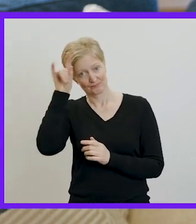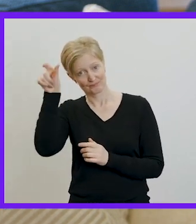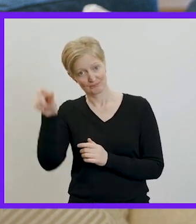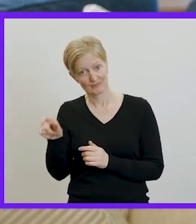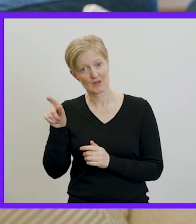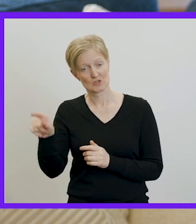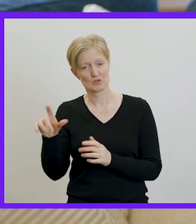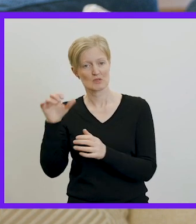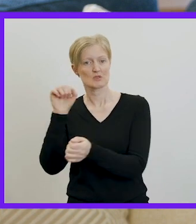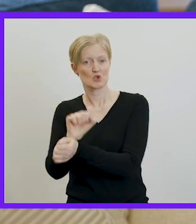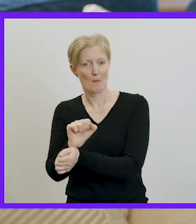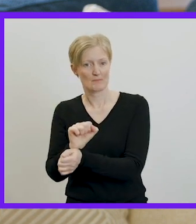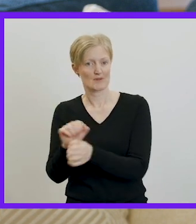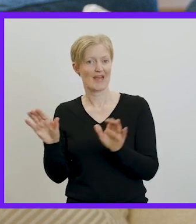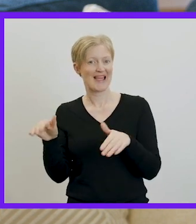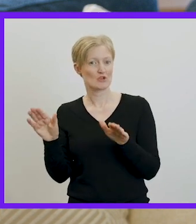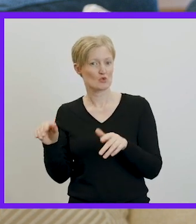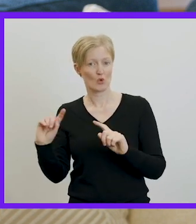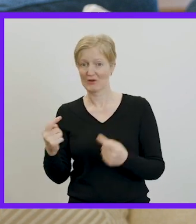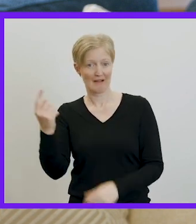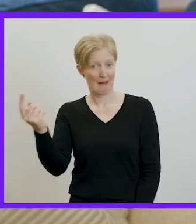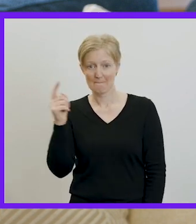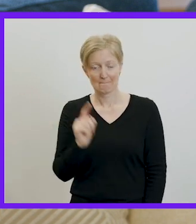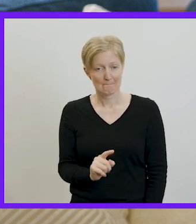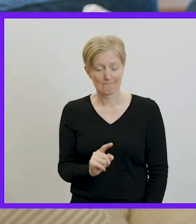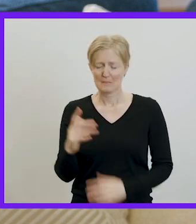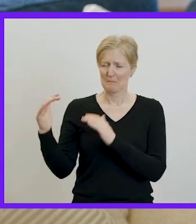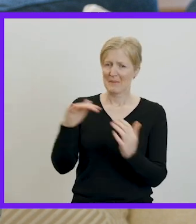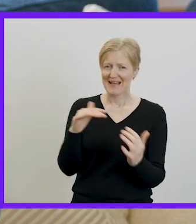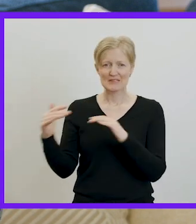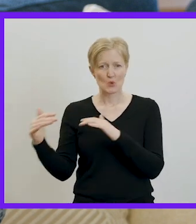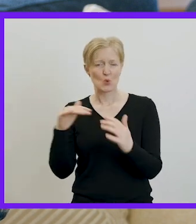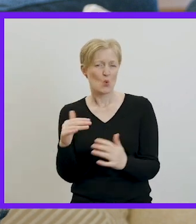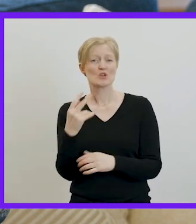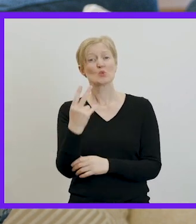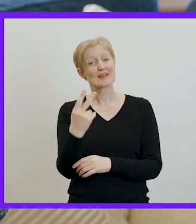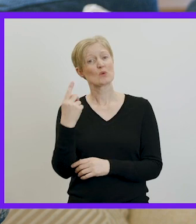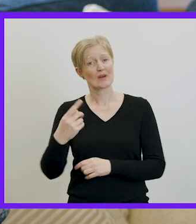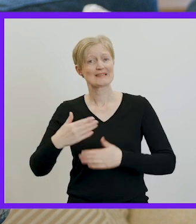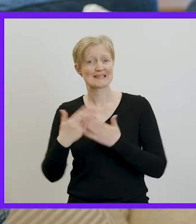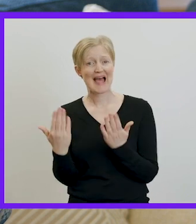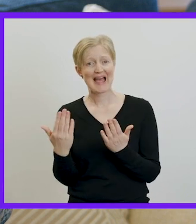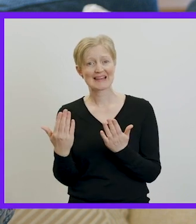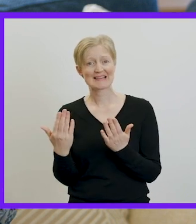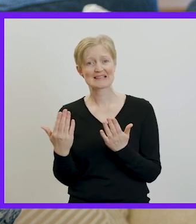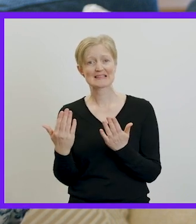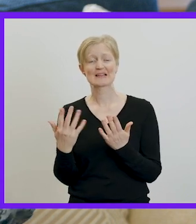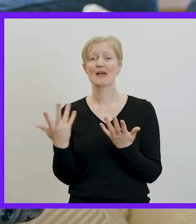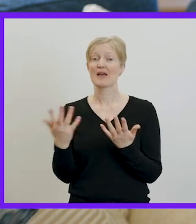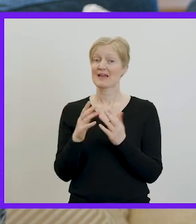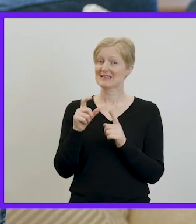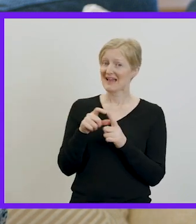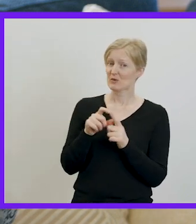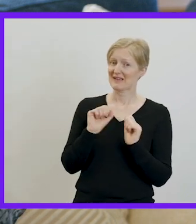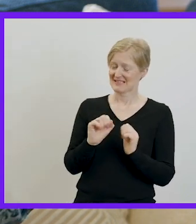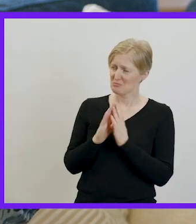Persia delayed this angel from coming. And there was a battle that went on for 21 days. And it was obviously